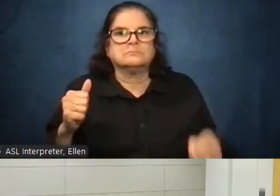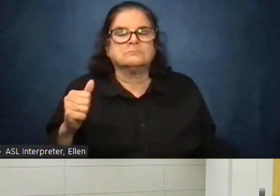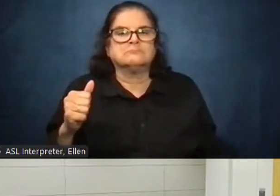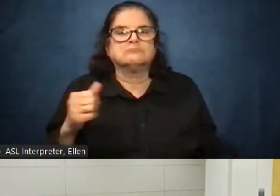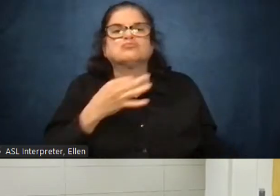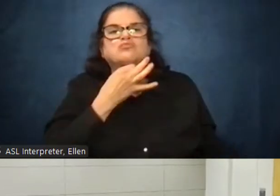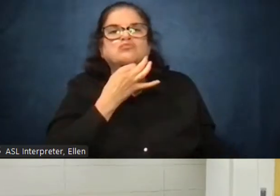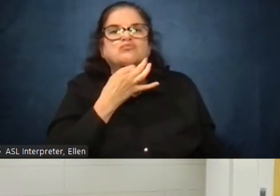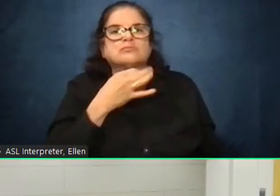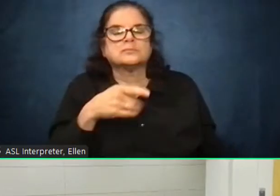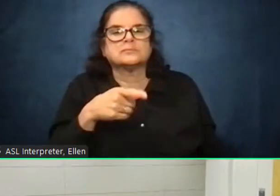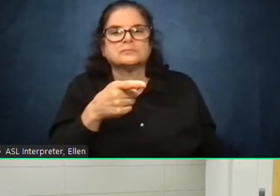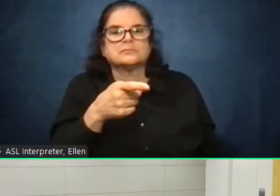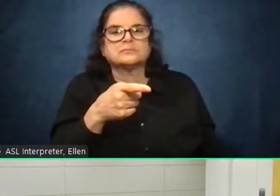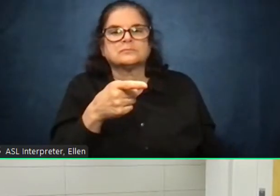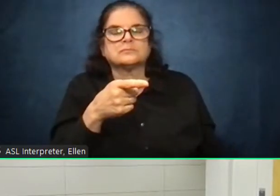announcements?